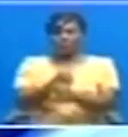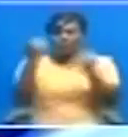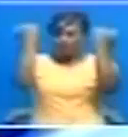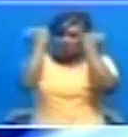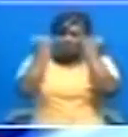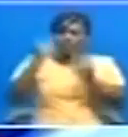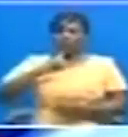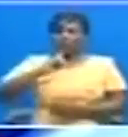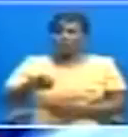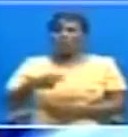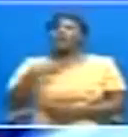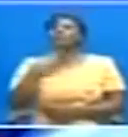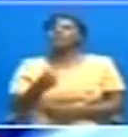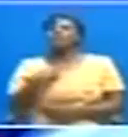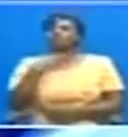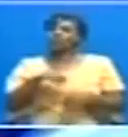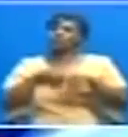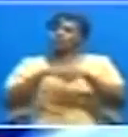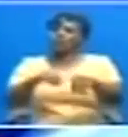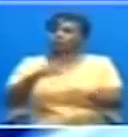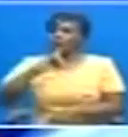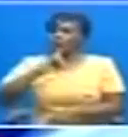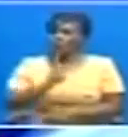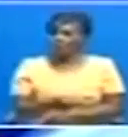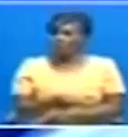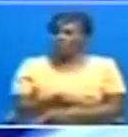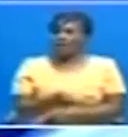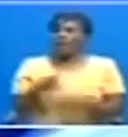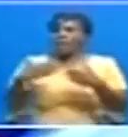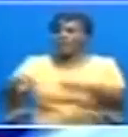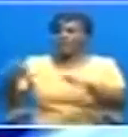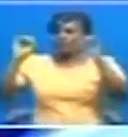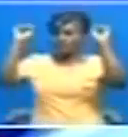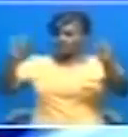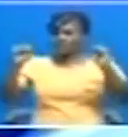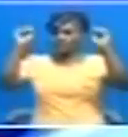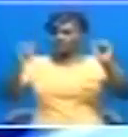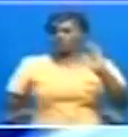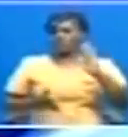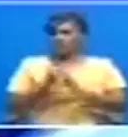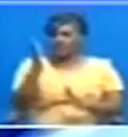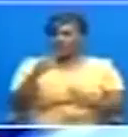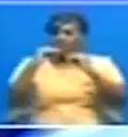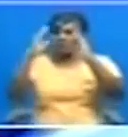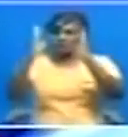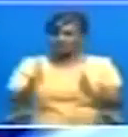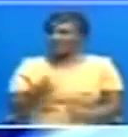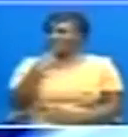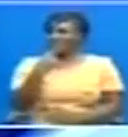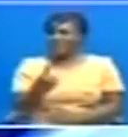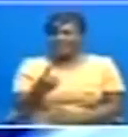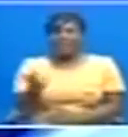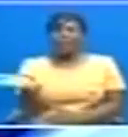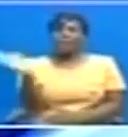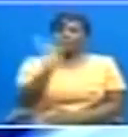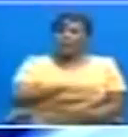has directed the teachers' unions to comply with the court order and suspend their strike immediately. The striking teachers have maintained that they